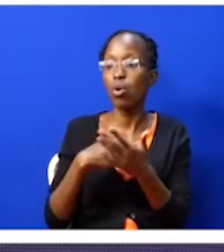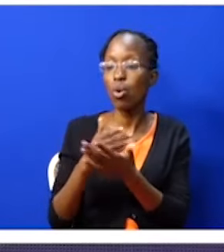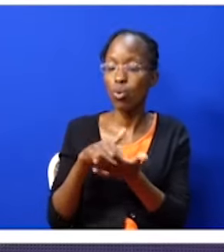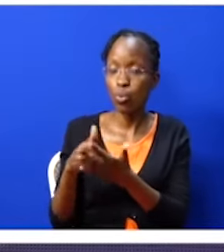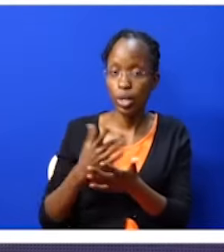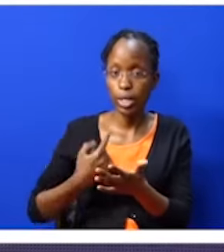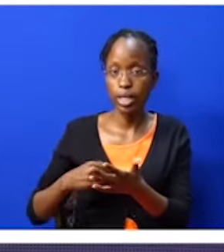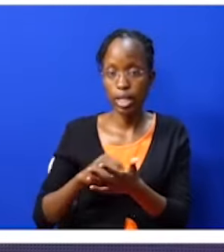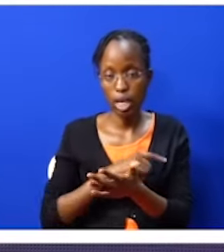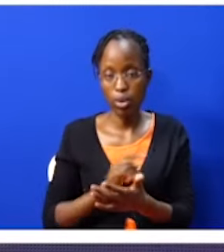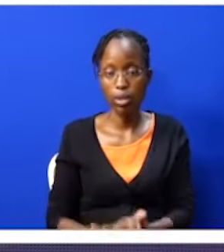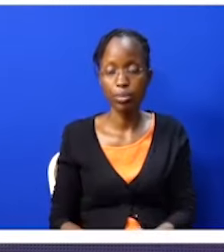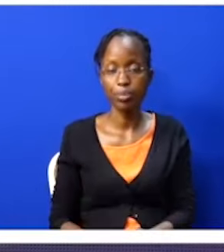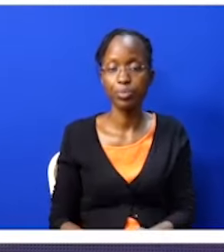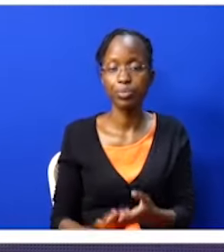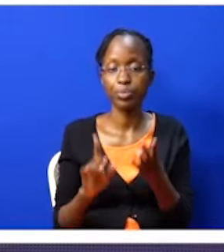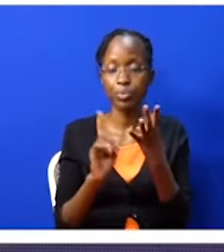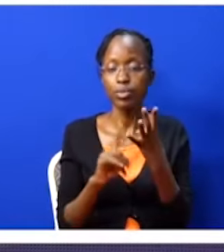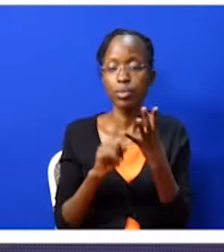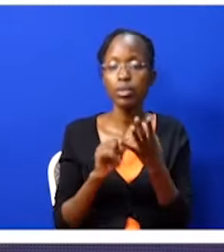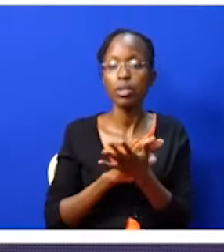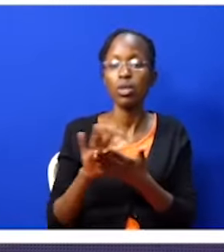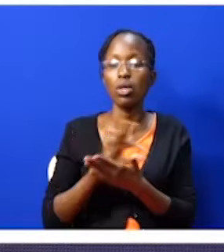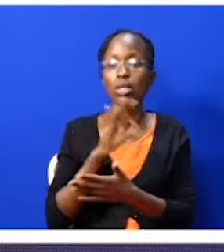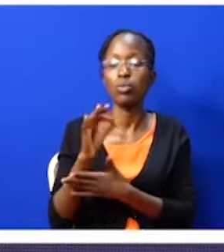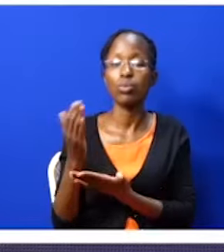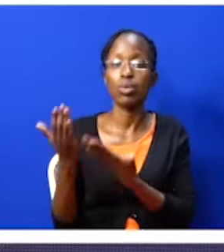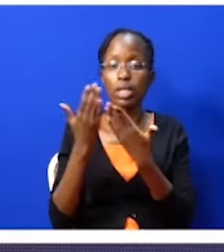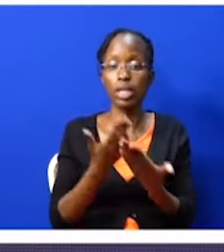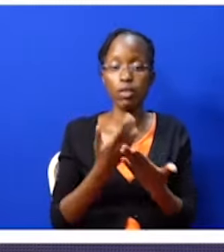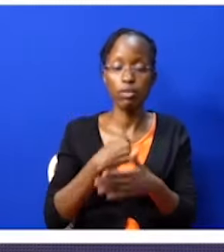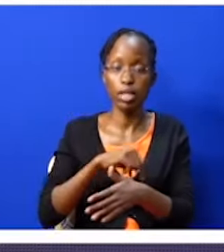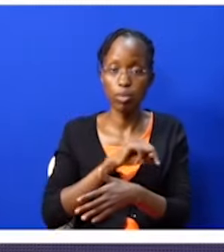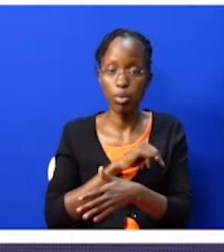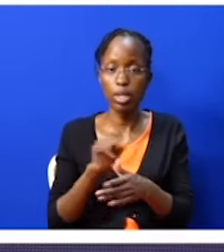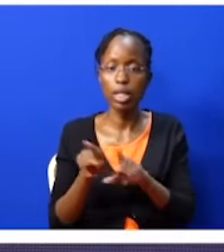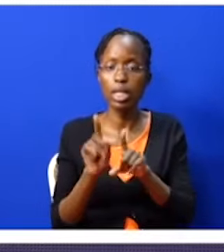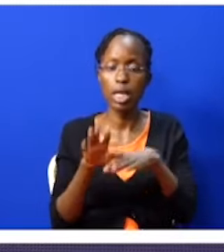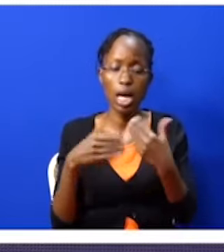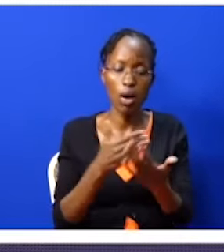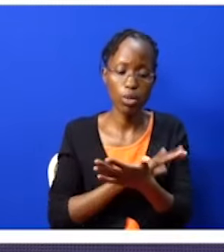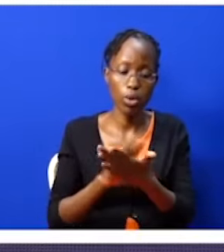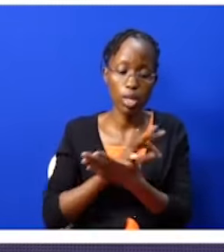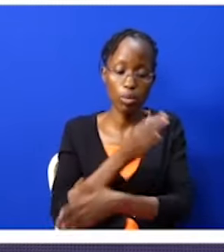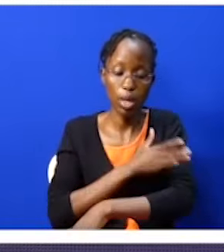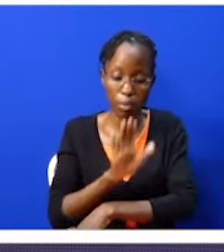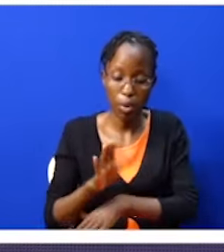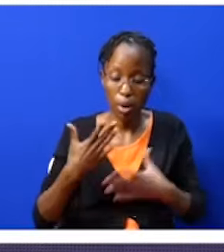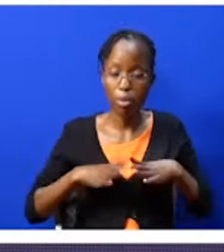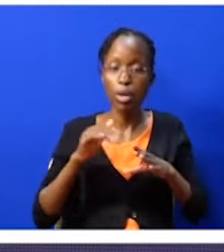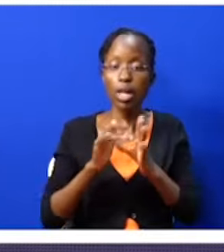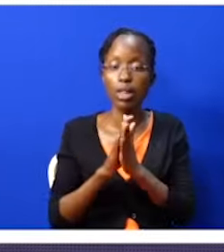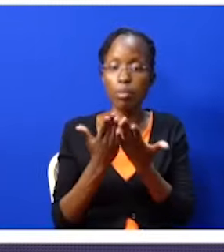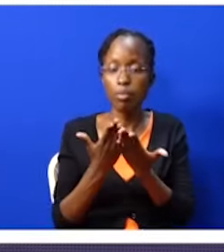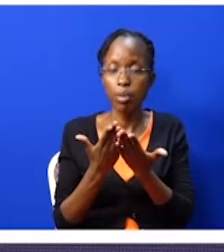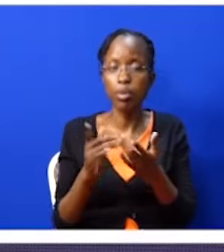weaknesses. Number four, he gives us power. Just like he empowered the people in the Bible that we mentioned, he